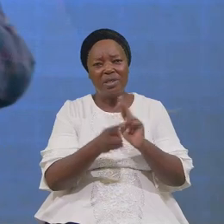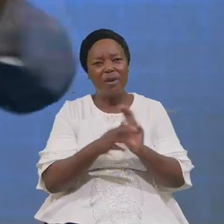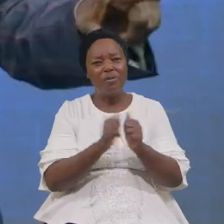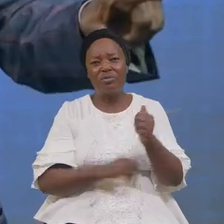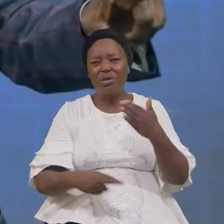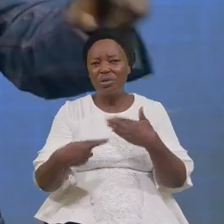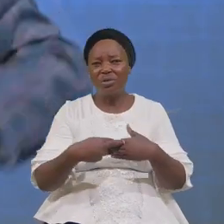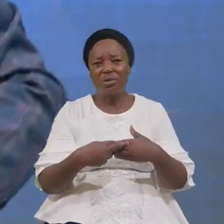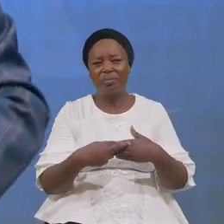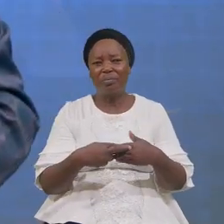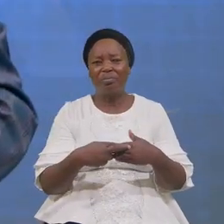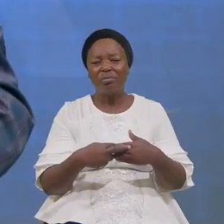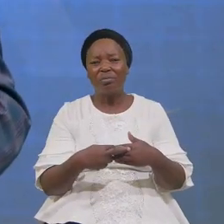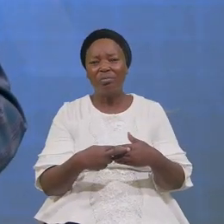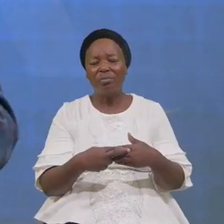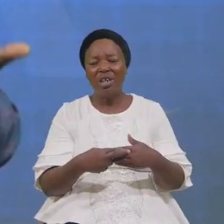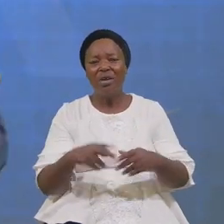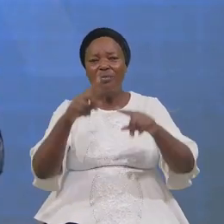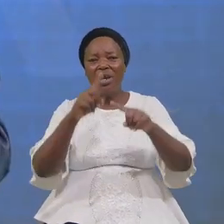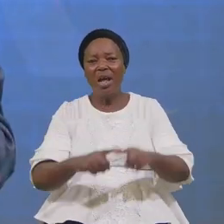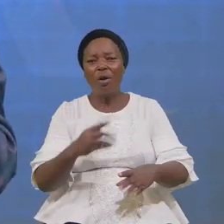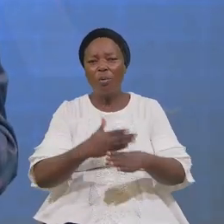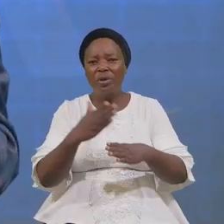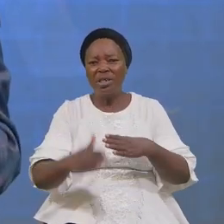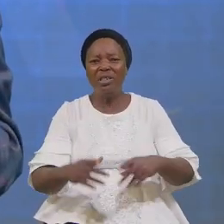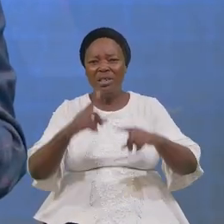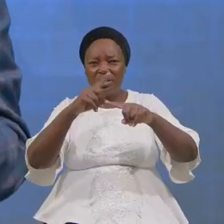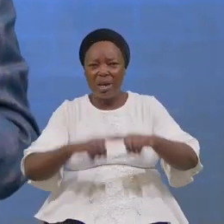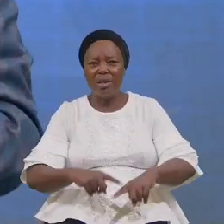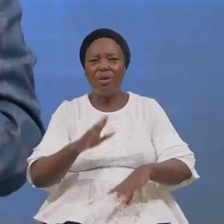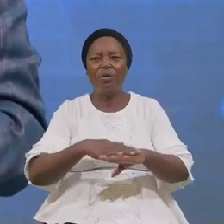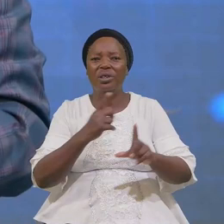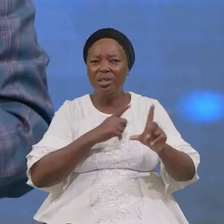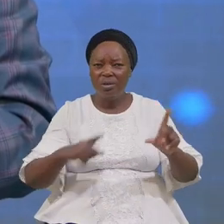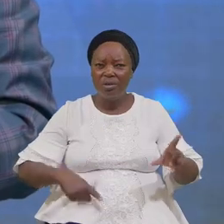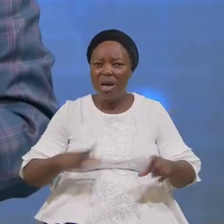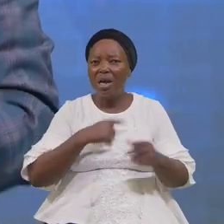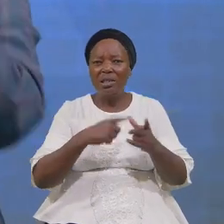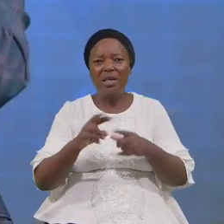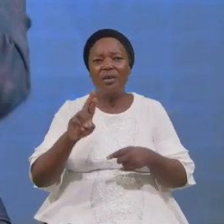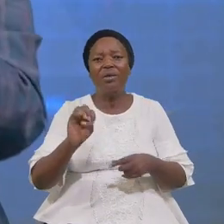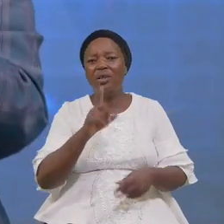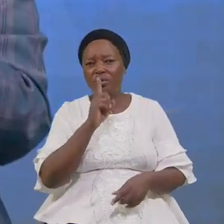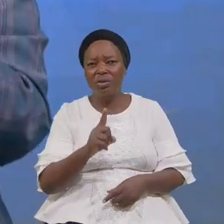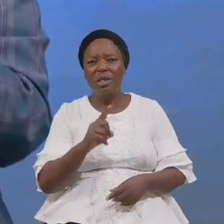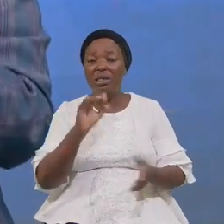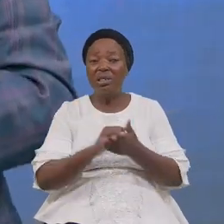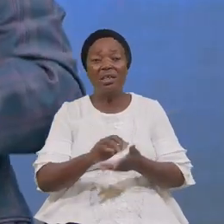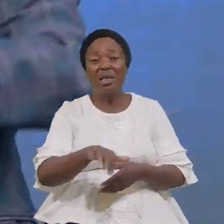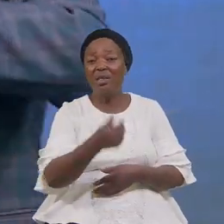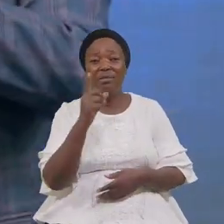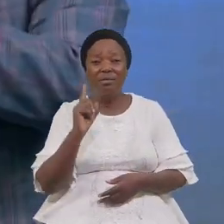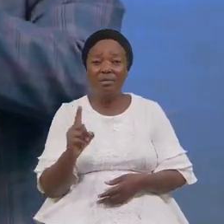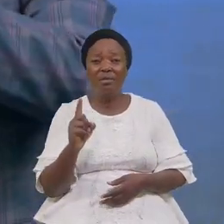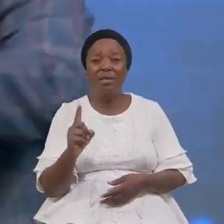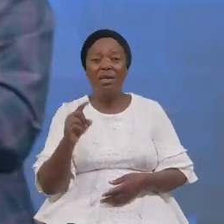Reliance, totally relying on the Lord, and then reassurance that whosoever